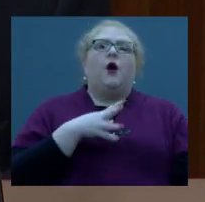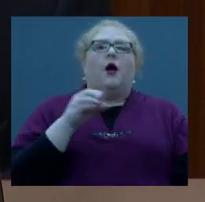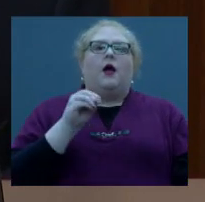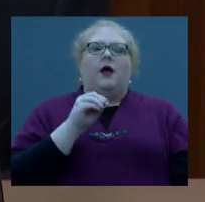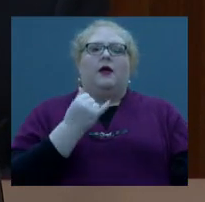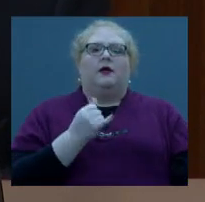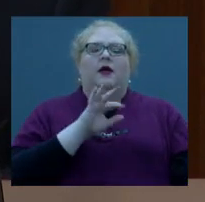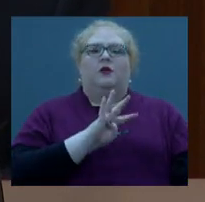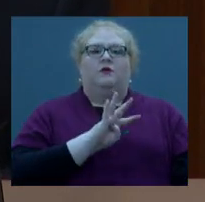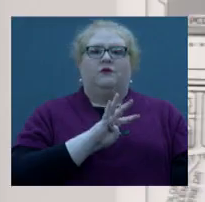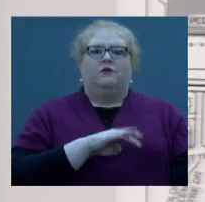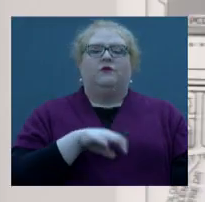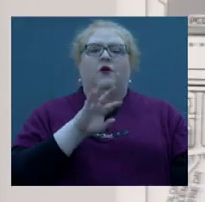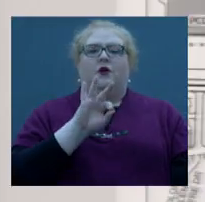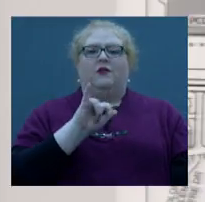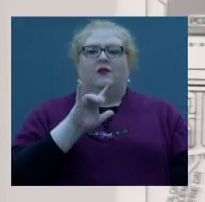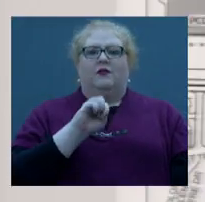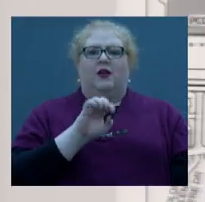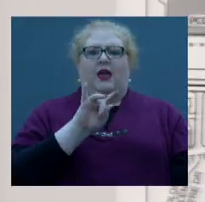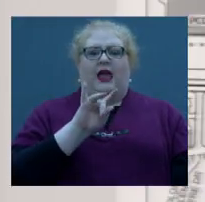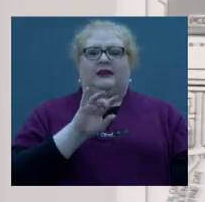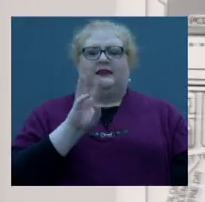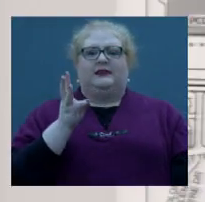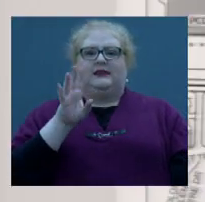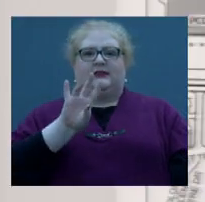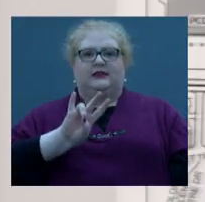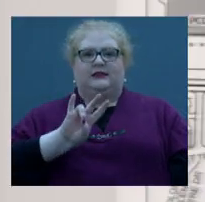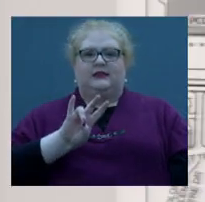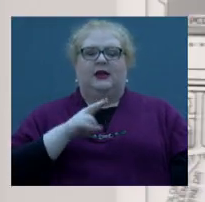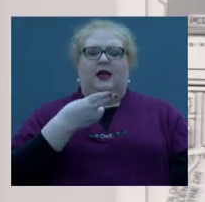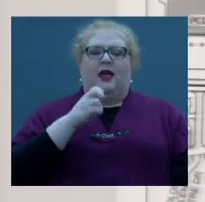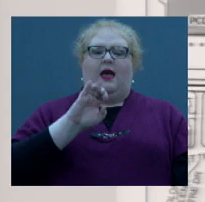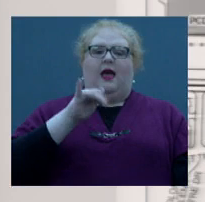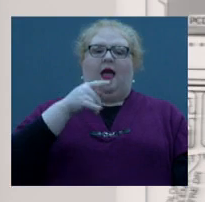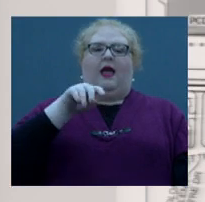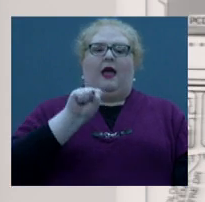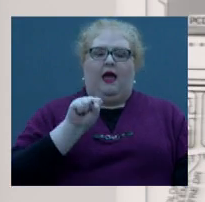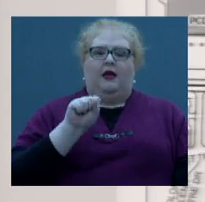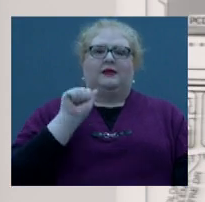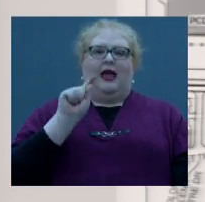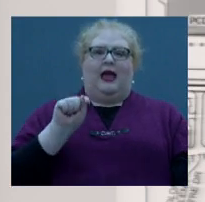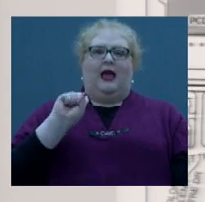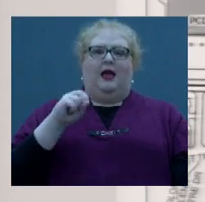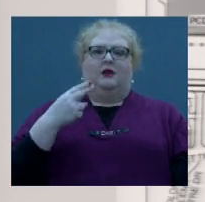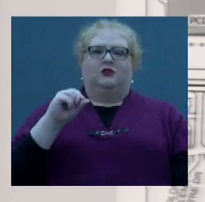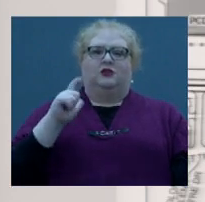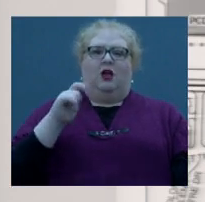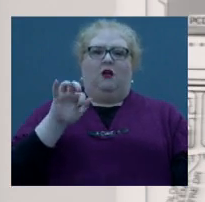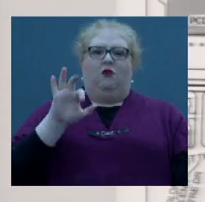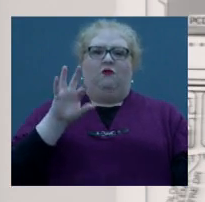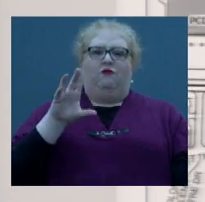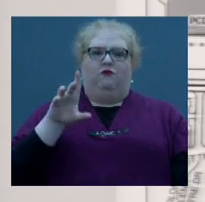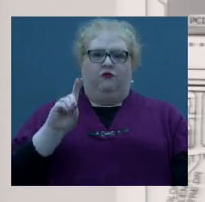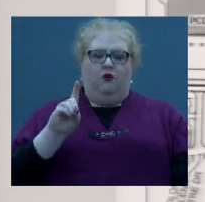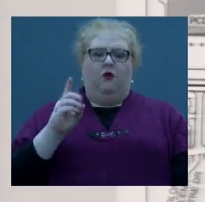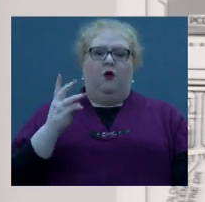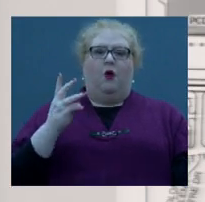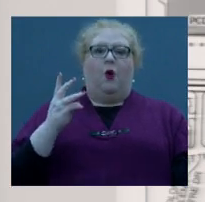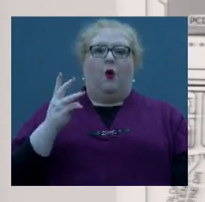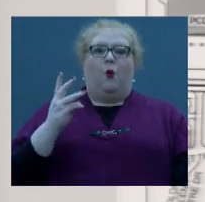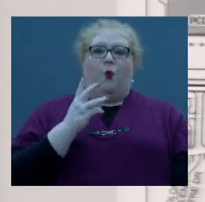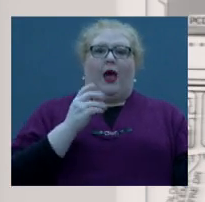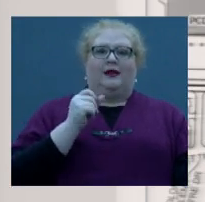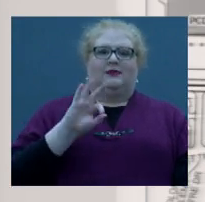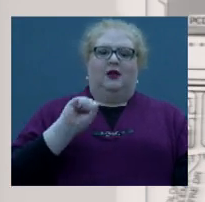file S-1867, the Heights at Shackelford preliminary plat and site plan review located west of